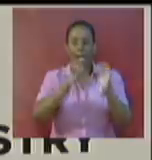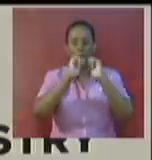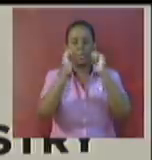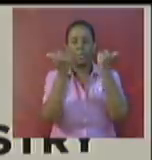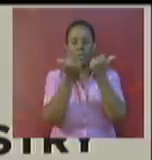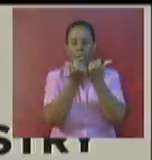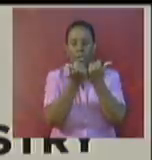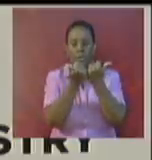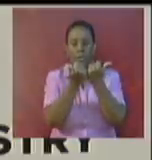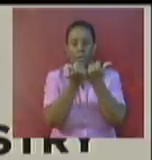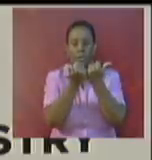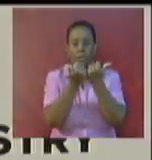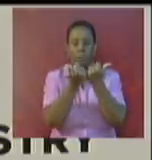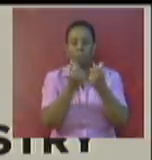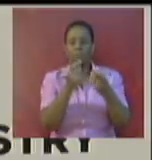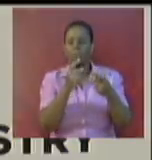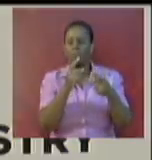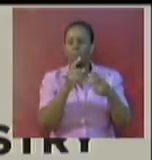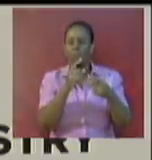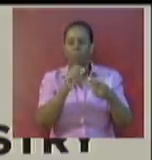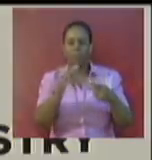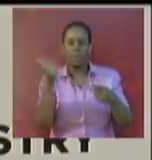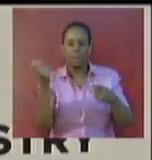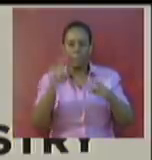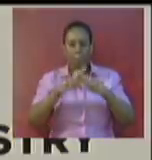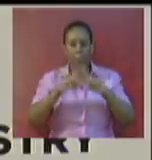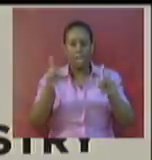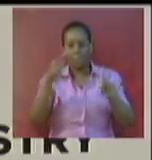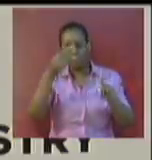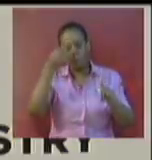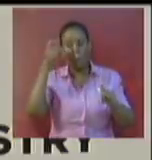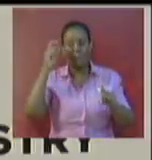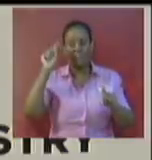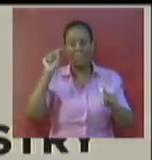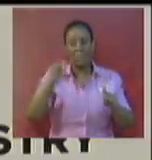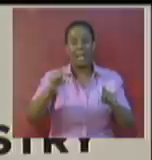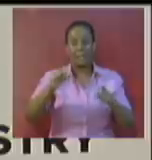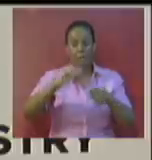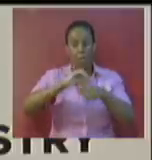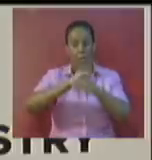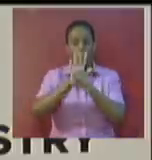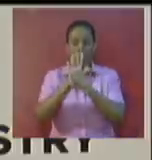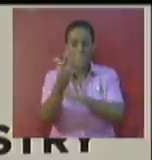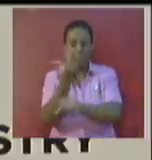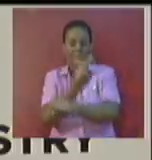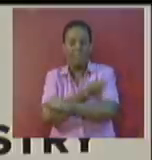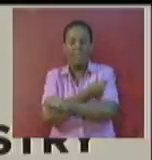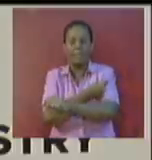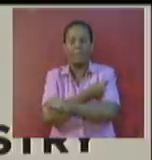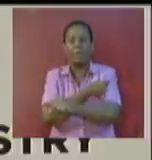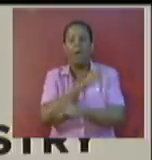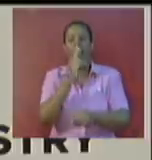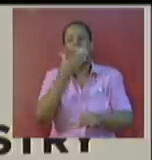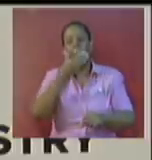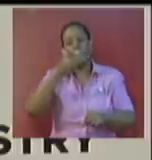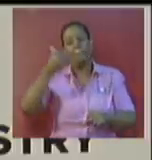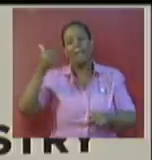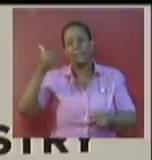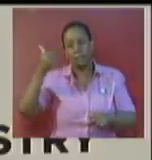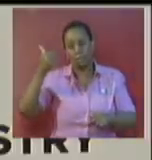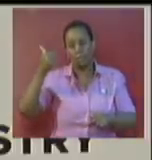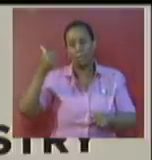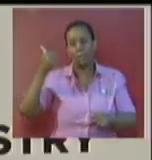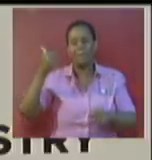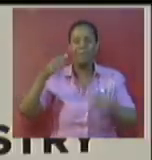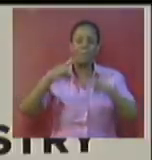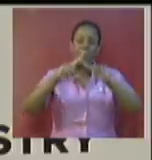particular vaccine, because it's being licensed for emergency use, we would prefer in Trinidad to stick with our WHO counterparts to ensure that the